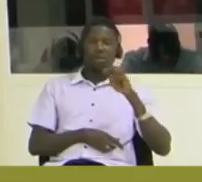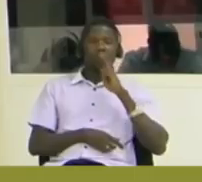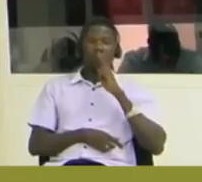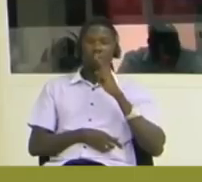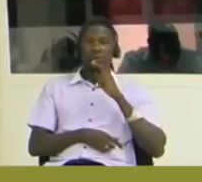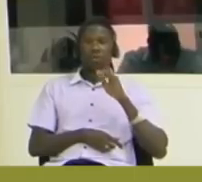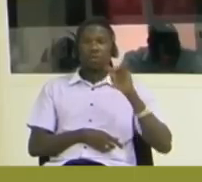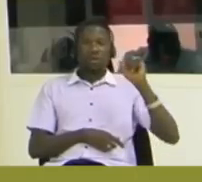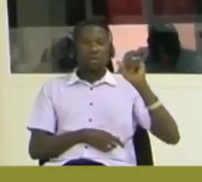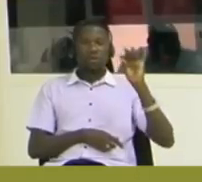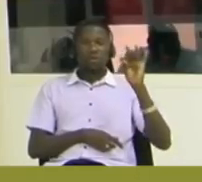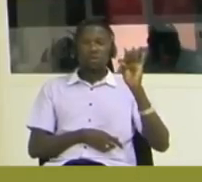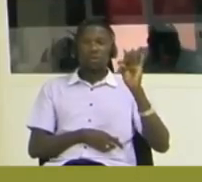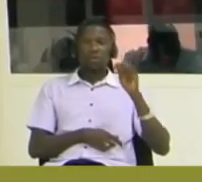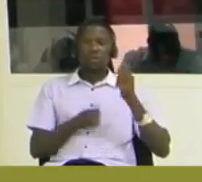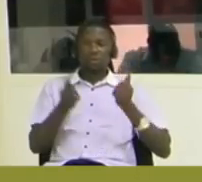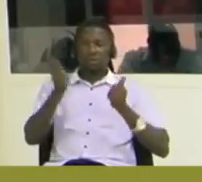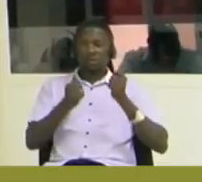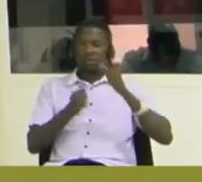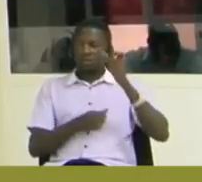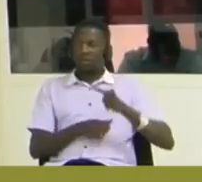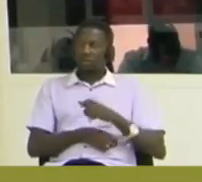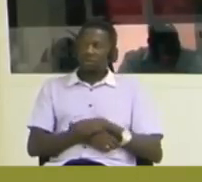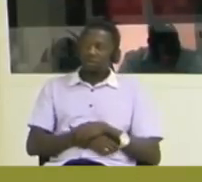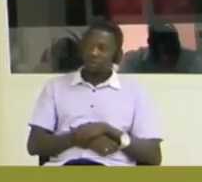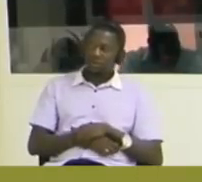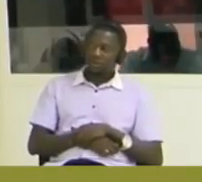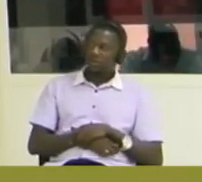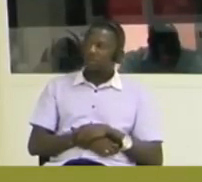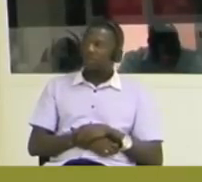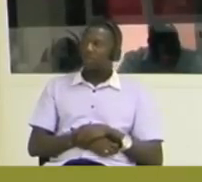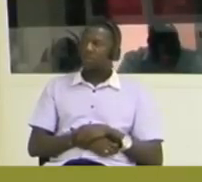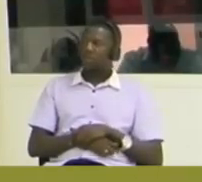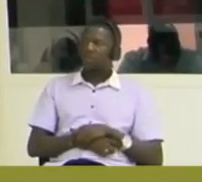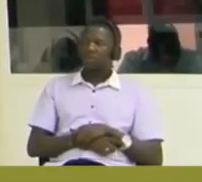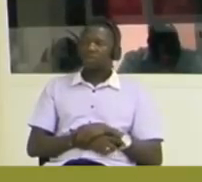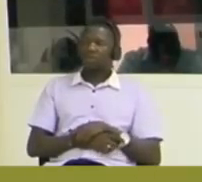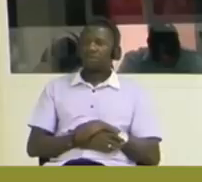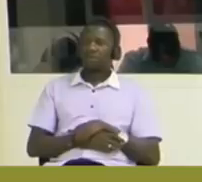Mr. Ceesay, kindly turn the floor on my microphone.